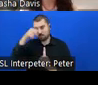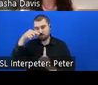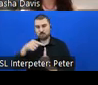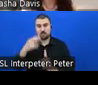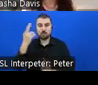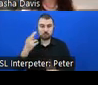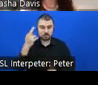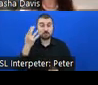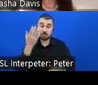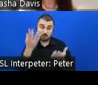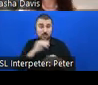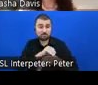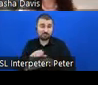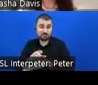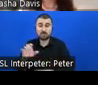working in wood.